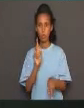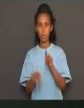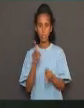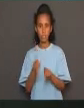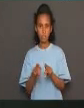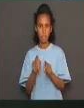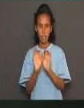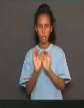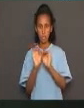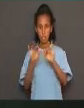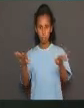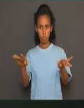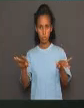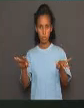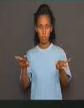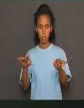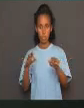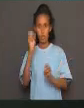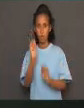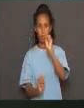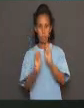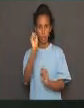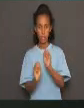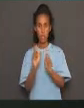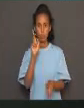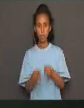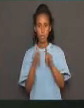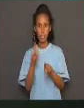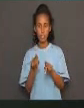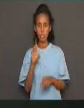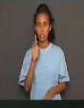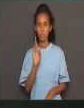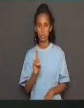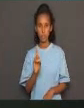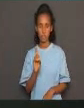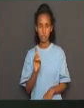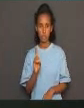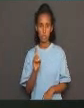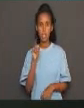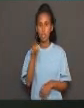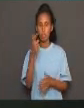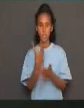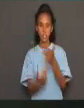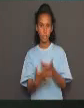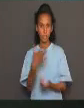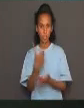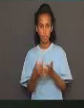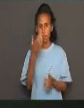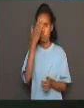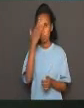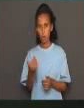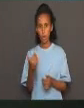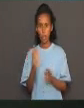definition of population distribution as compared to population density, and